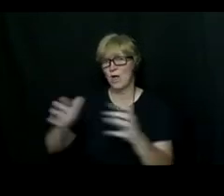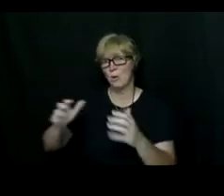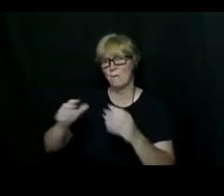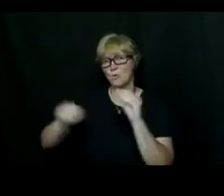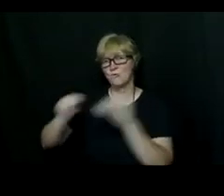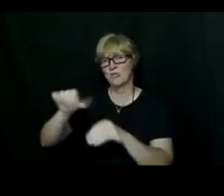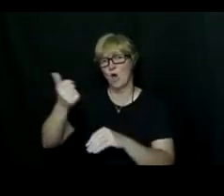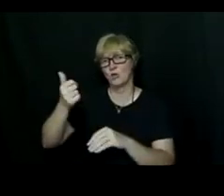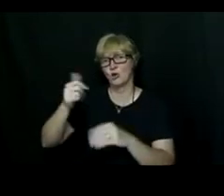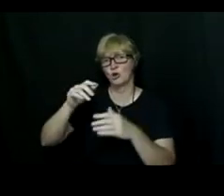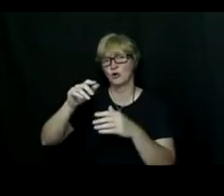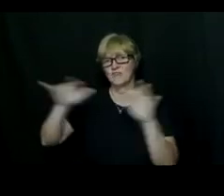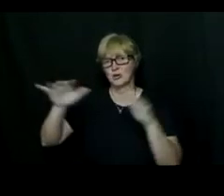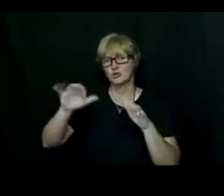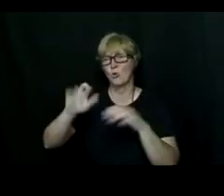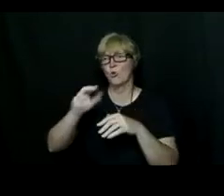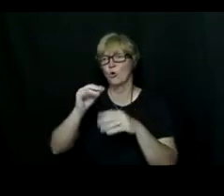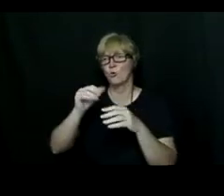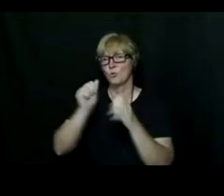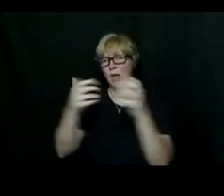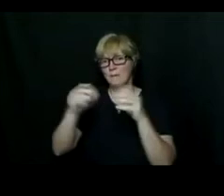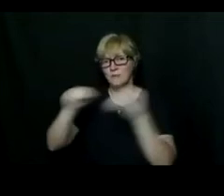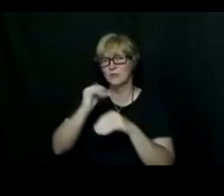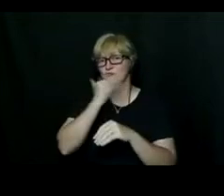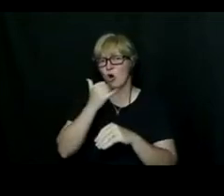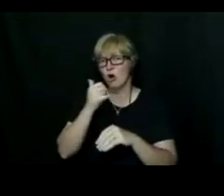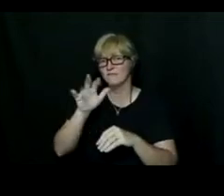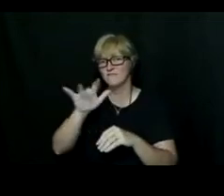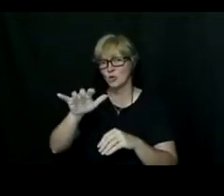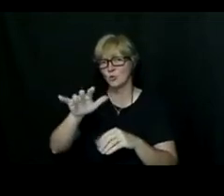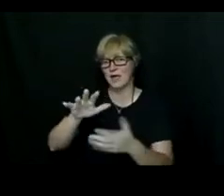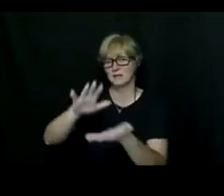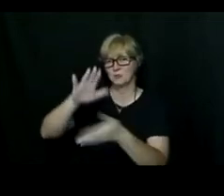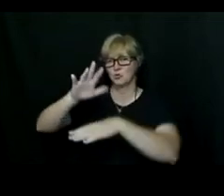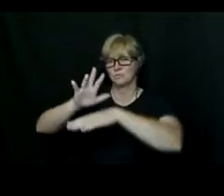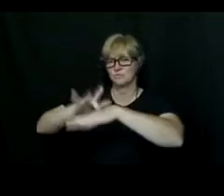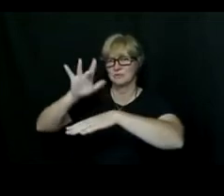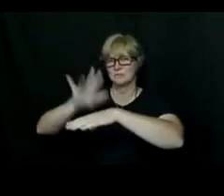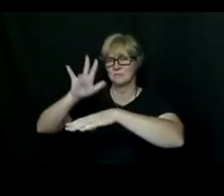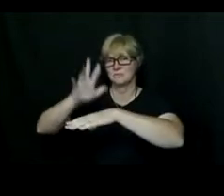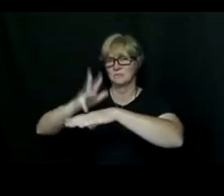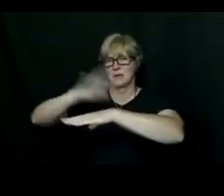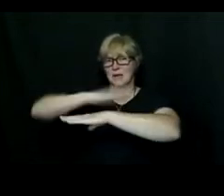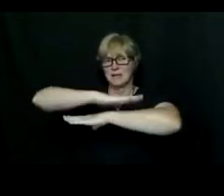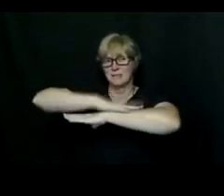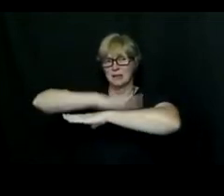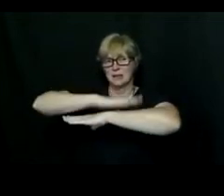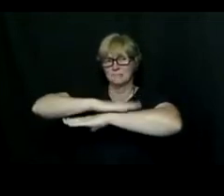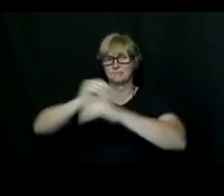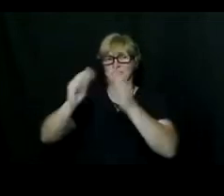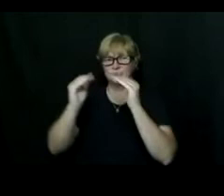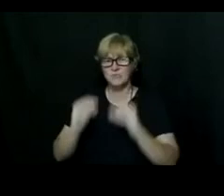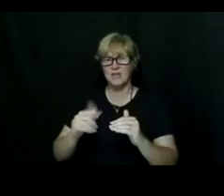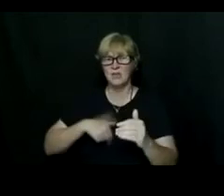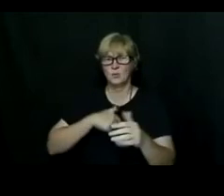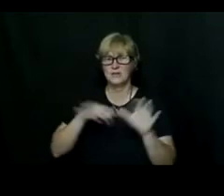or moving the wrong finger, and a dexterity subscale that measured bead threading and coin posting, and